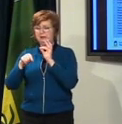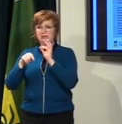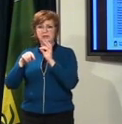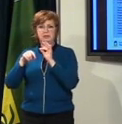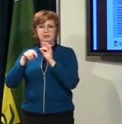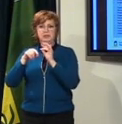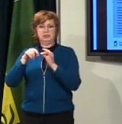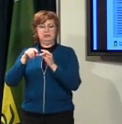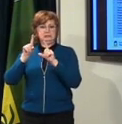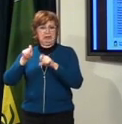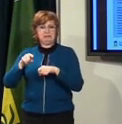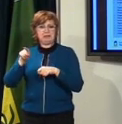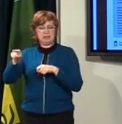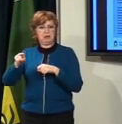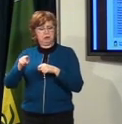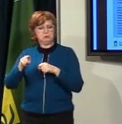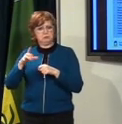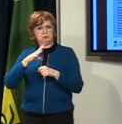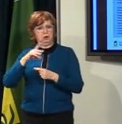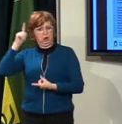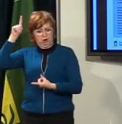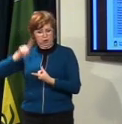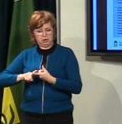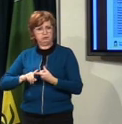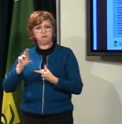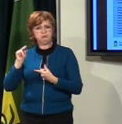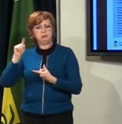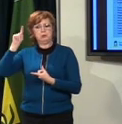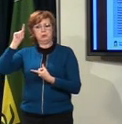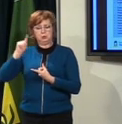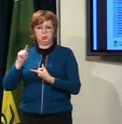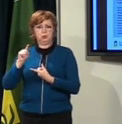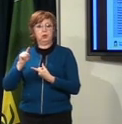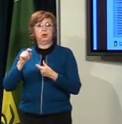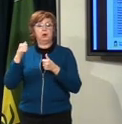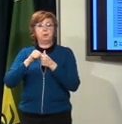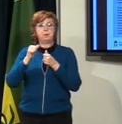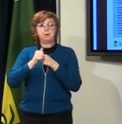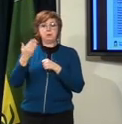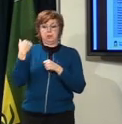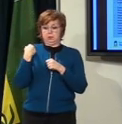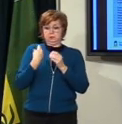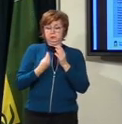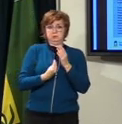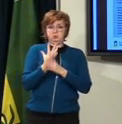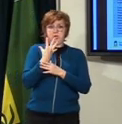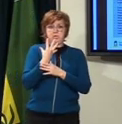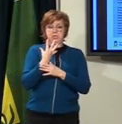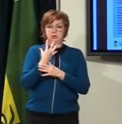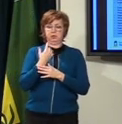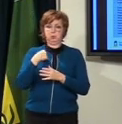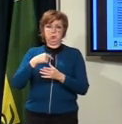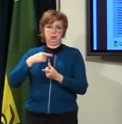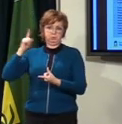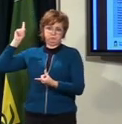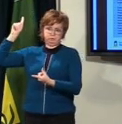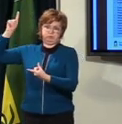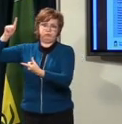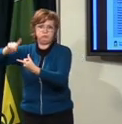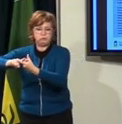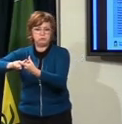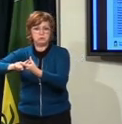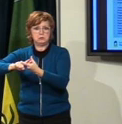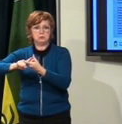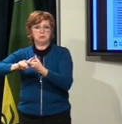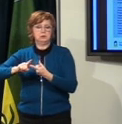This is not a broad reduction of services like what was undertaken in the spring slowdown. This